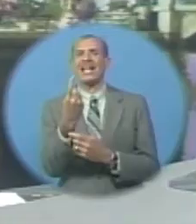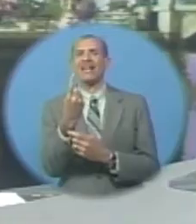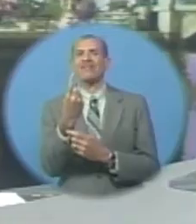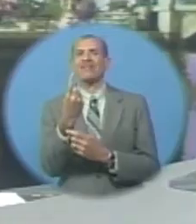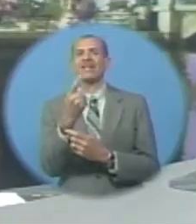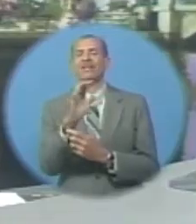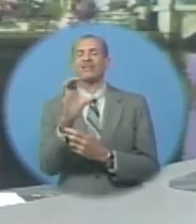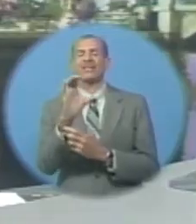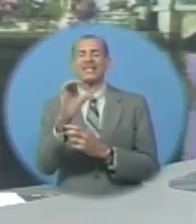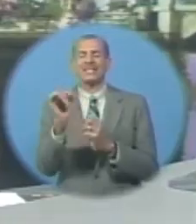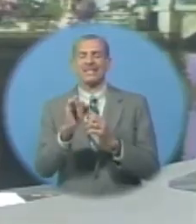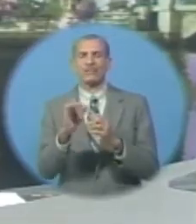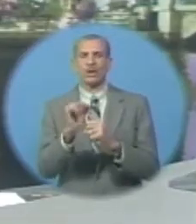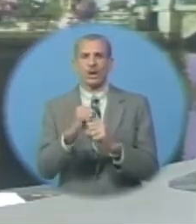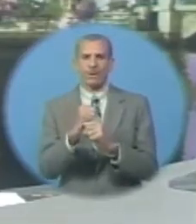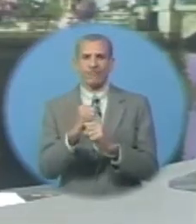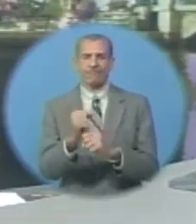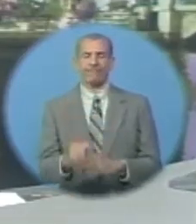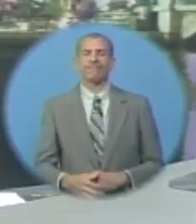year,